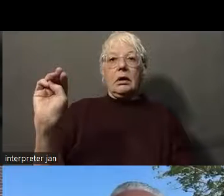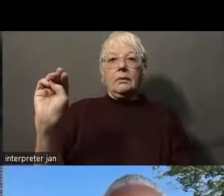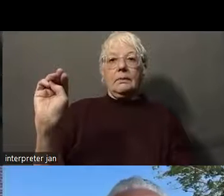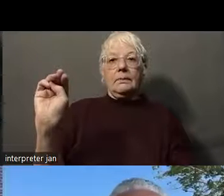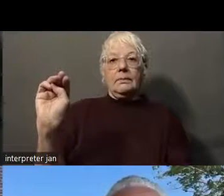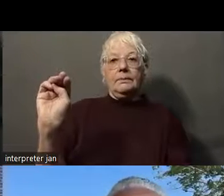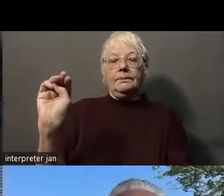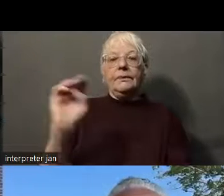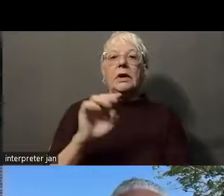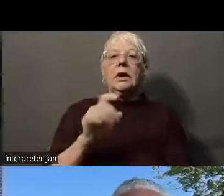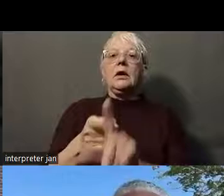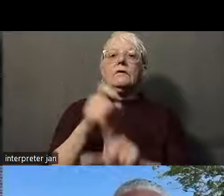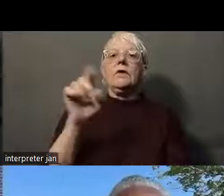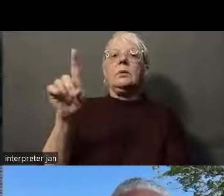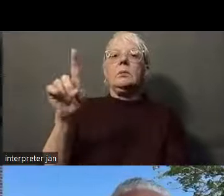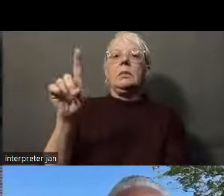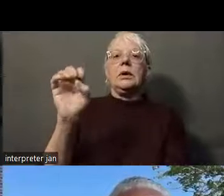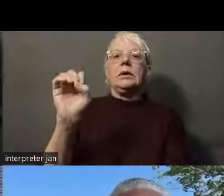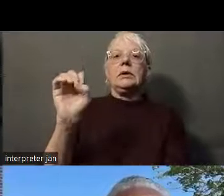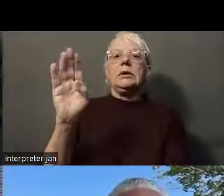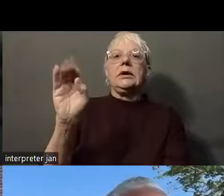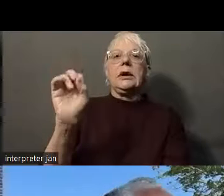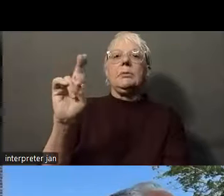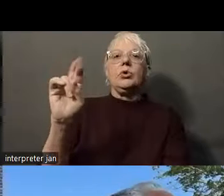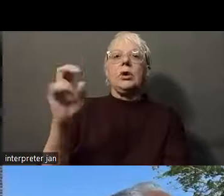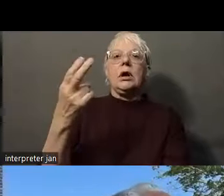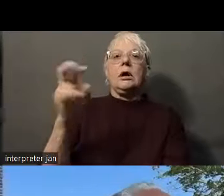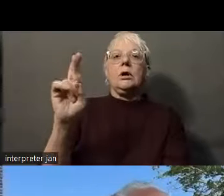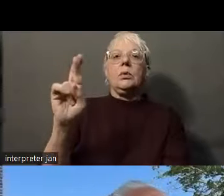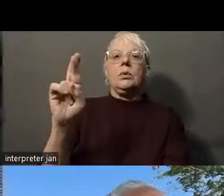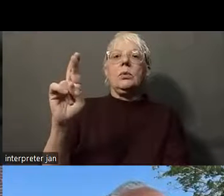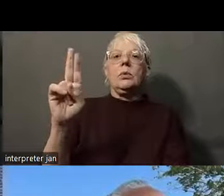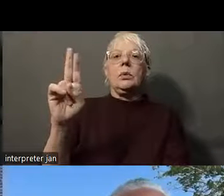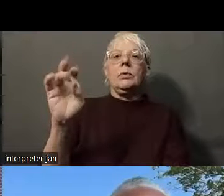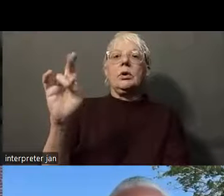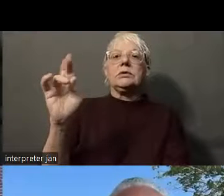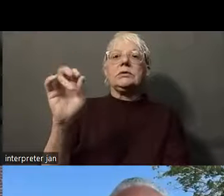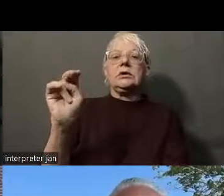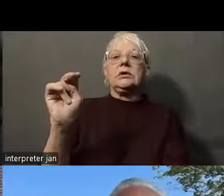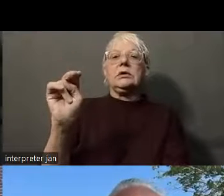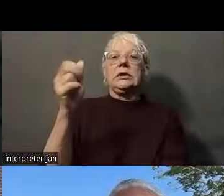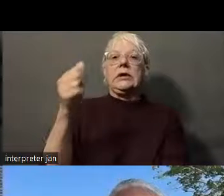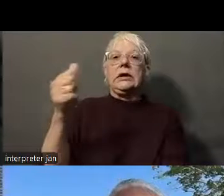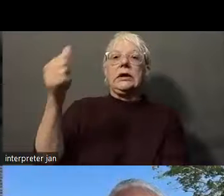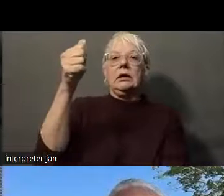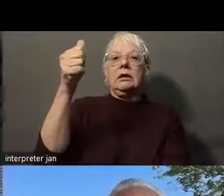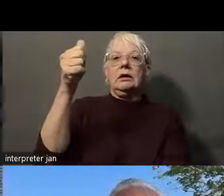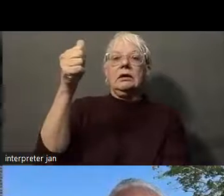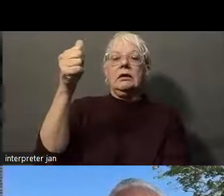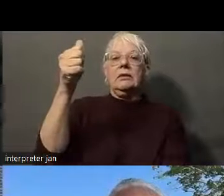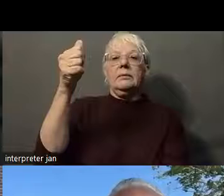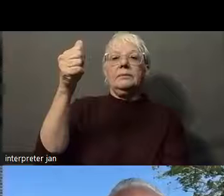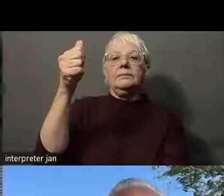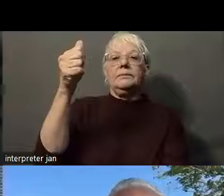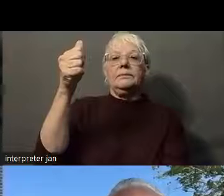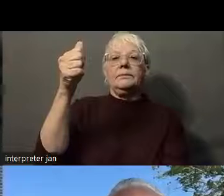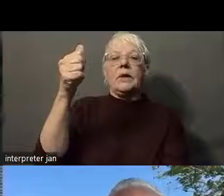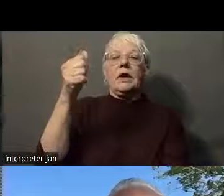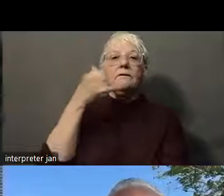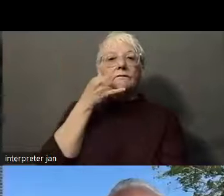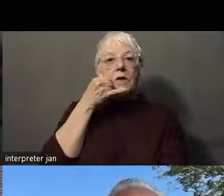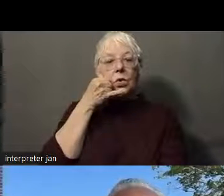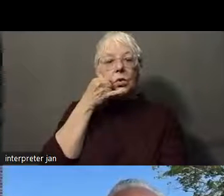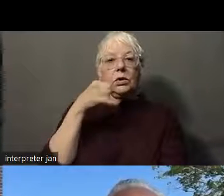From Deborah Roberson. Deborah Roberson, Executive Director. The phone number